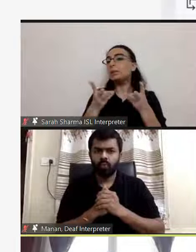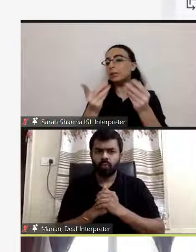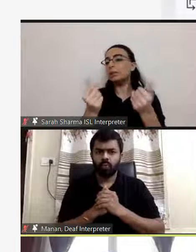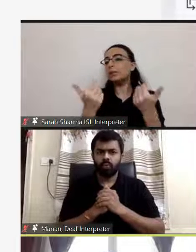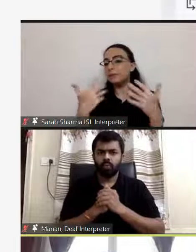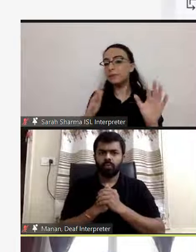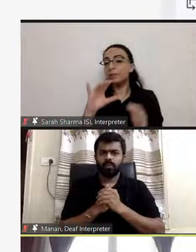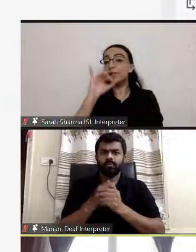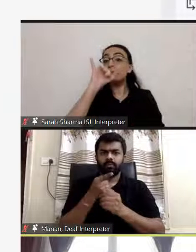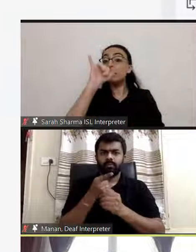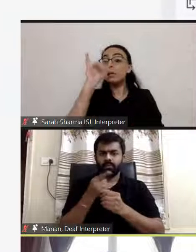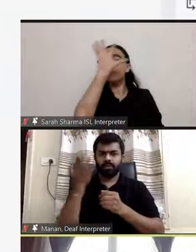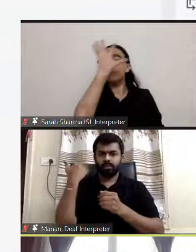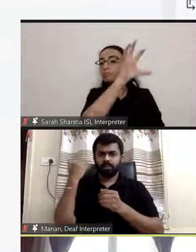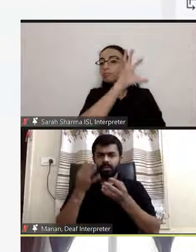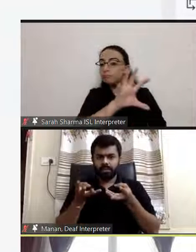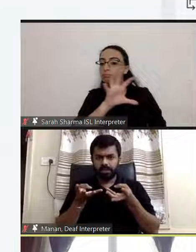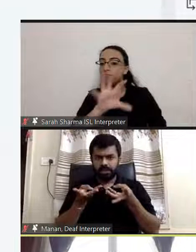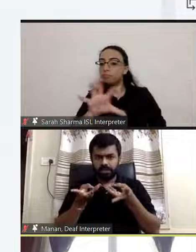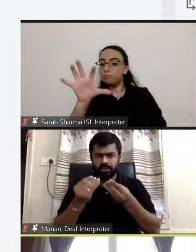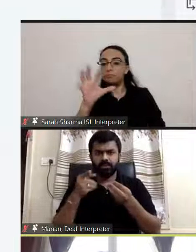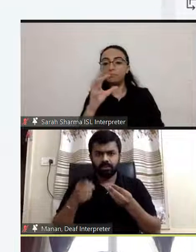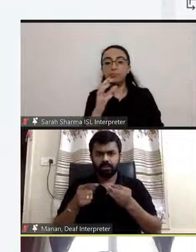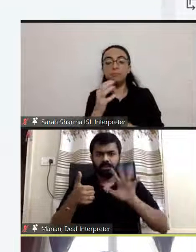6 provinces, and we do have